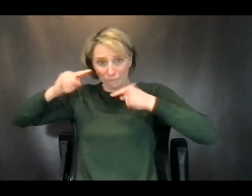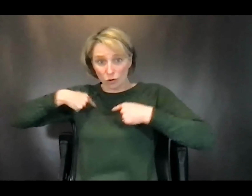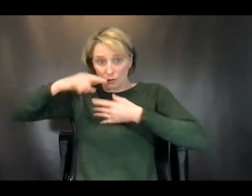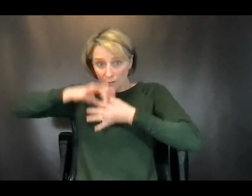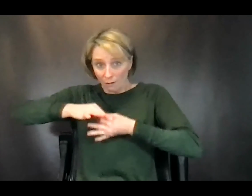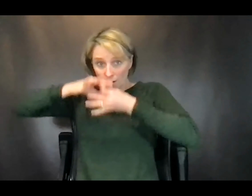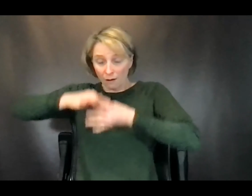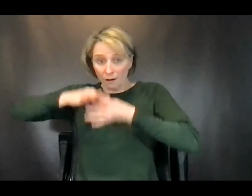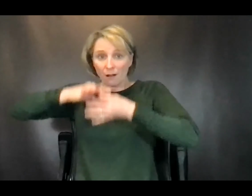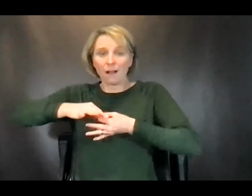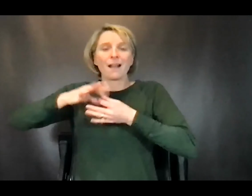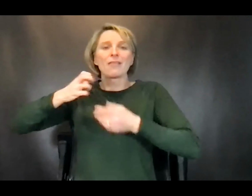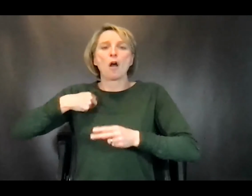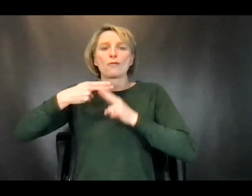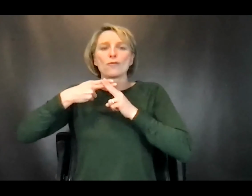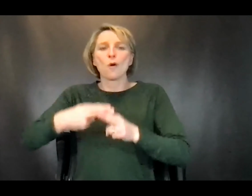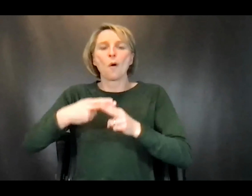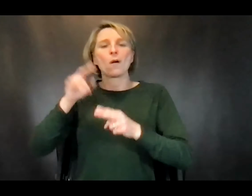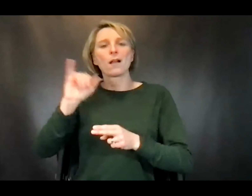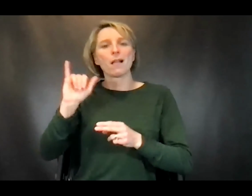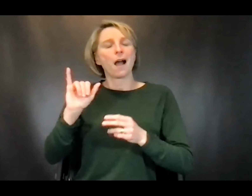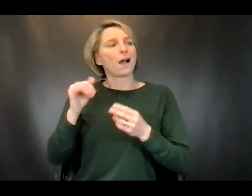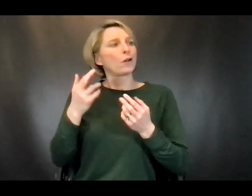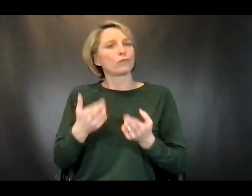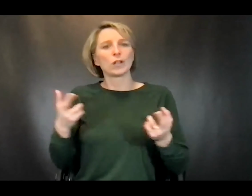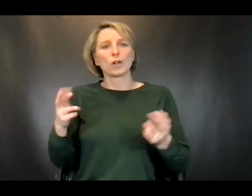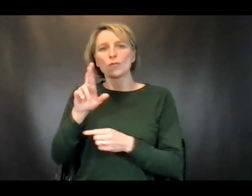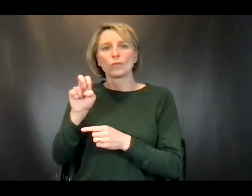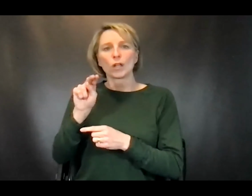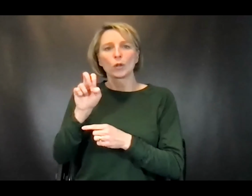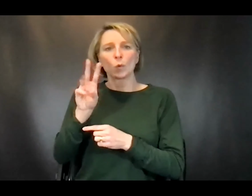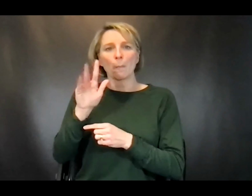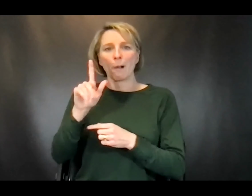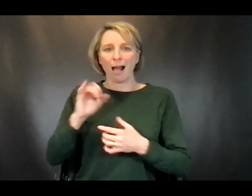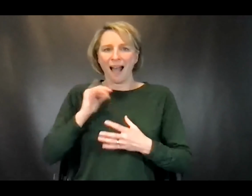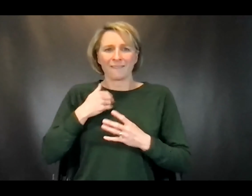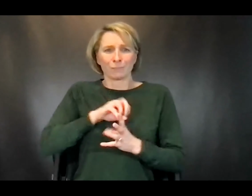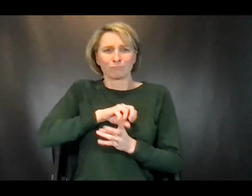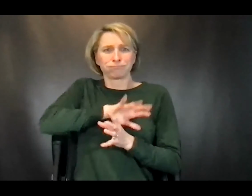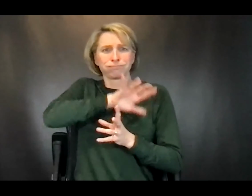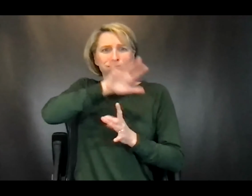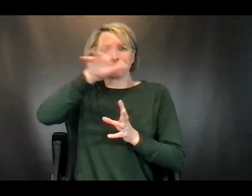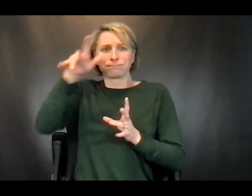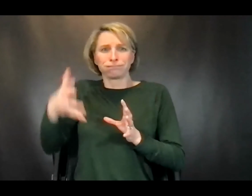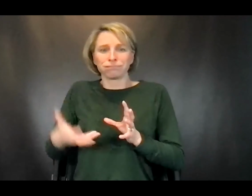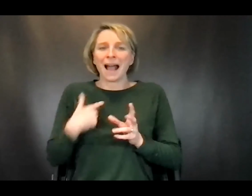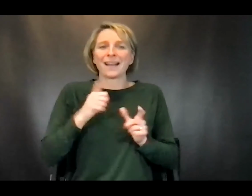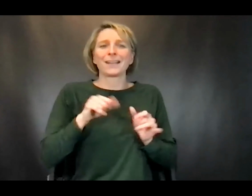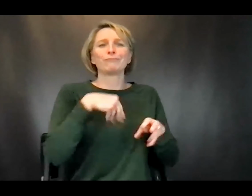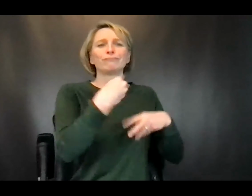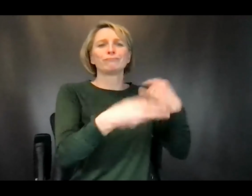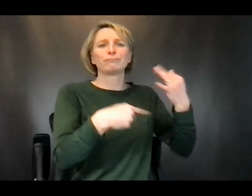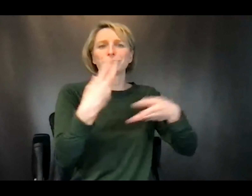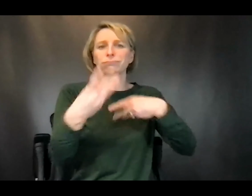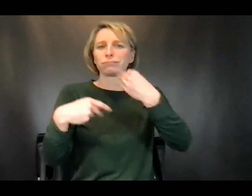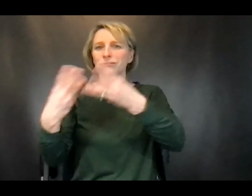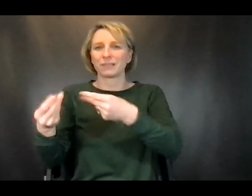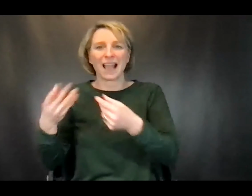renewable resource that just, listen, I'm trying to figure out the science of it, but it really just